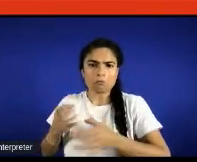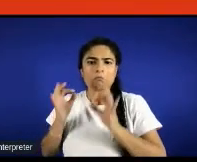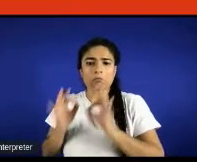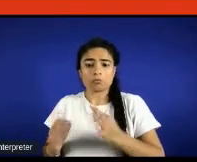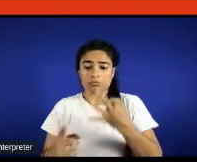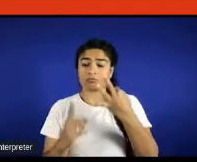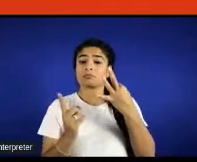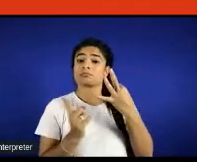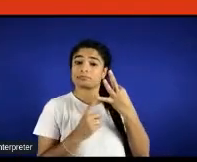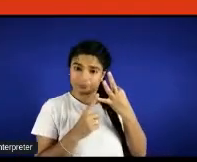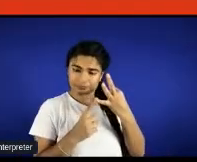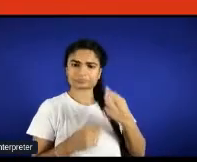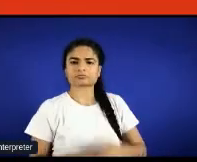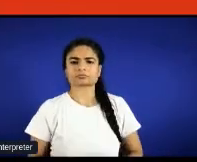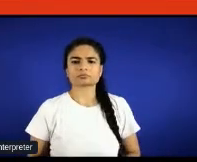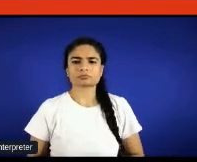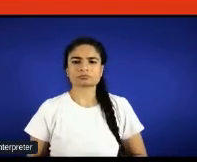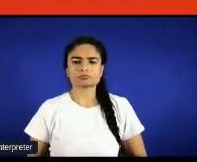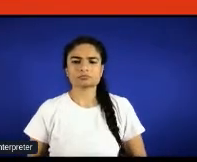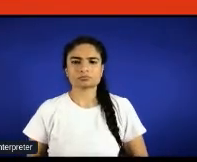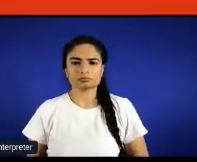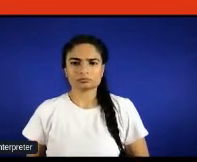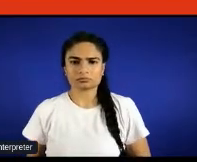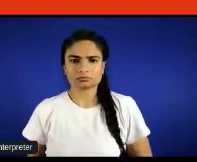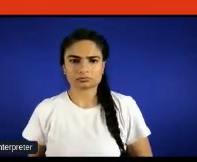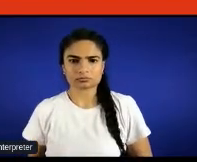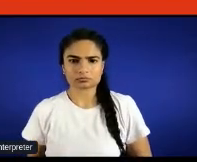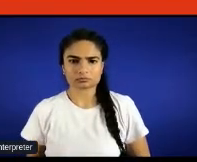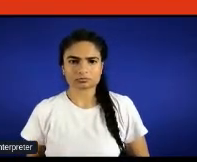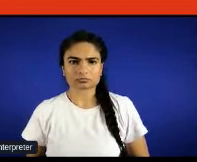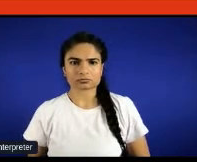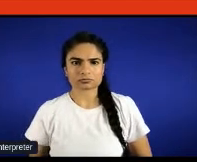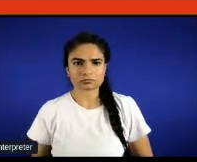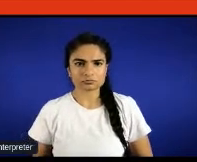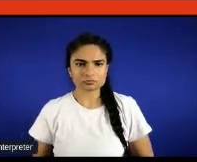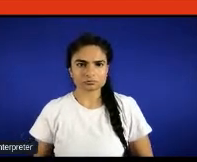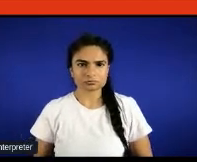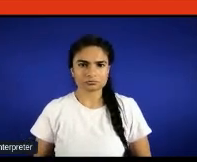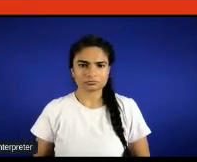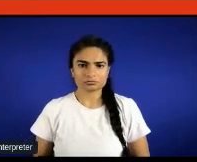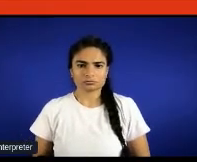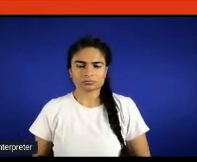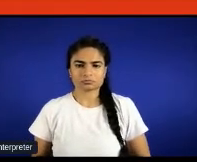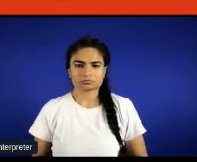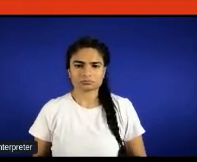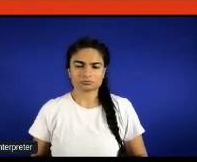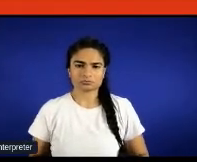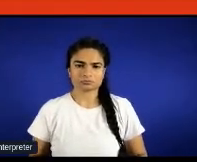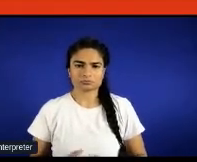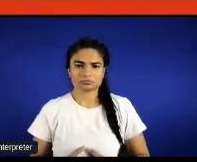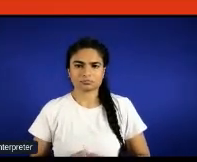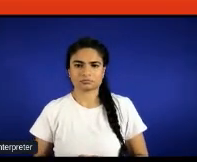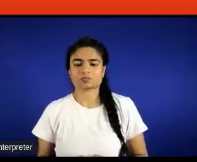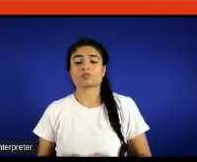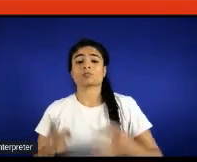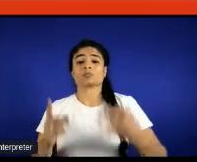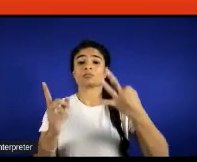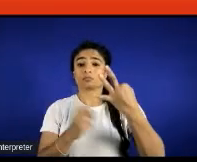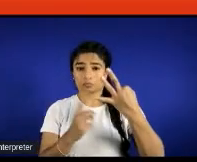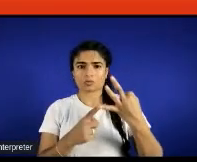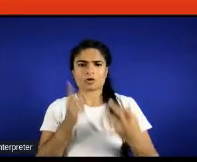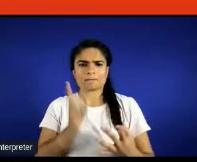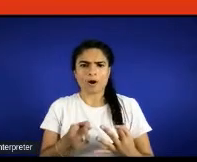is we had to also making sure that the accountability